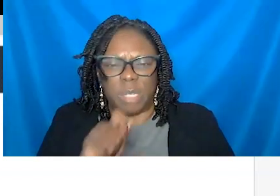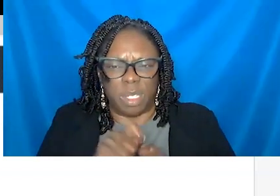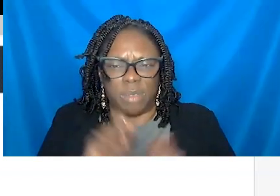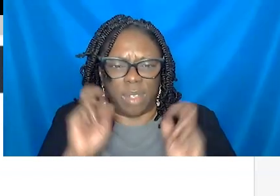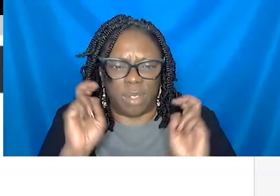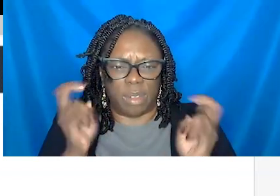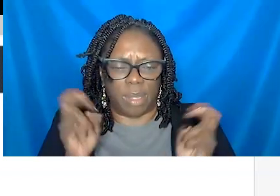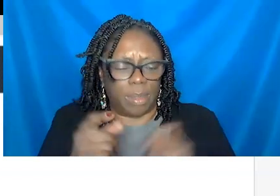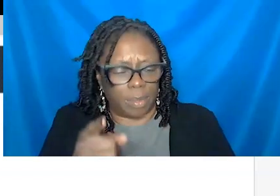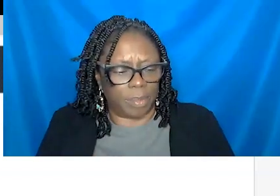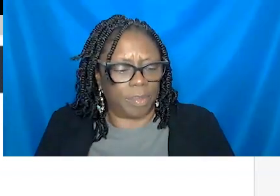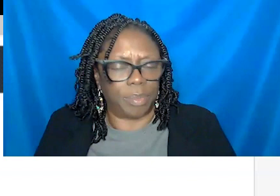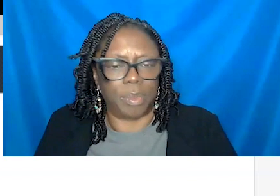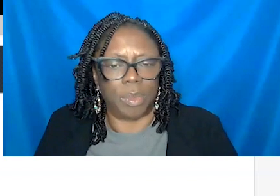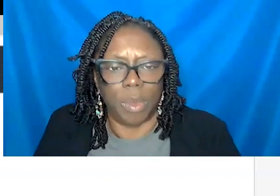does.